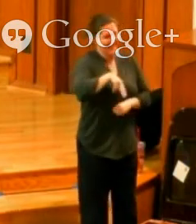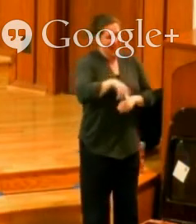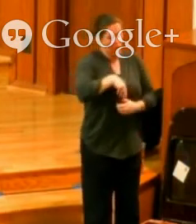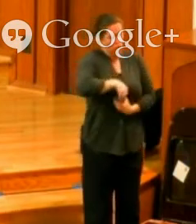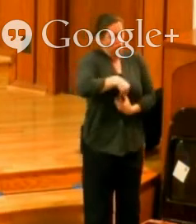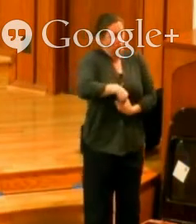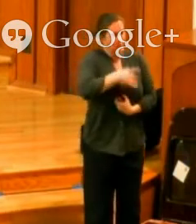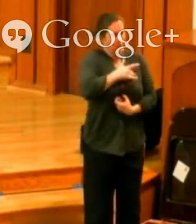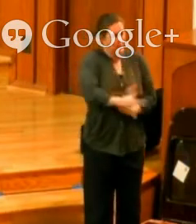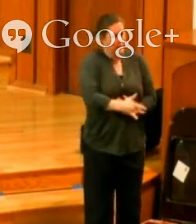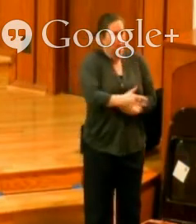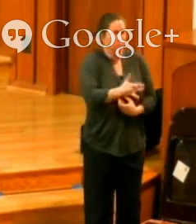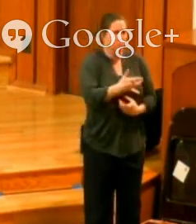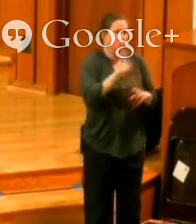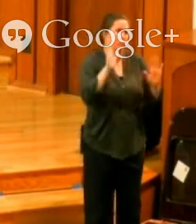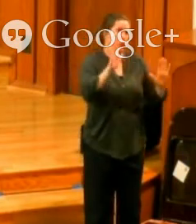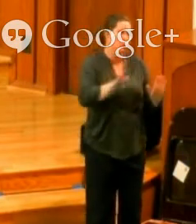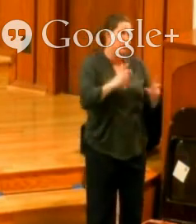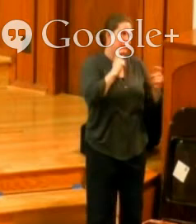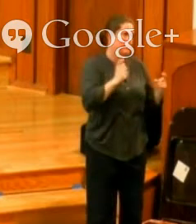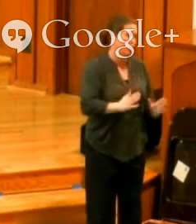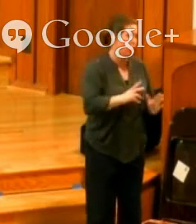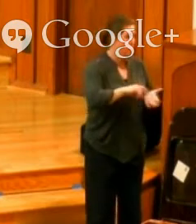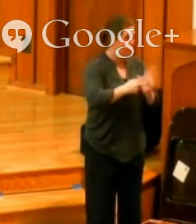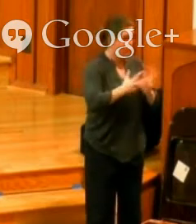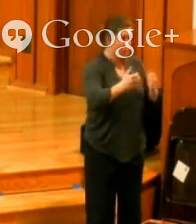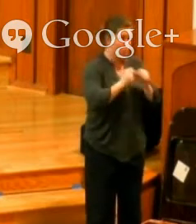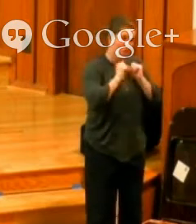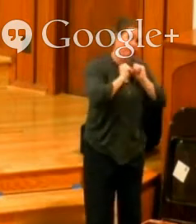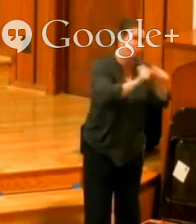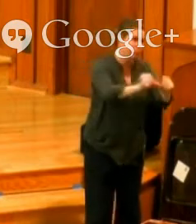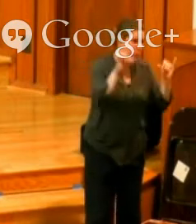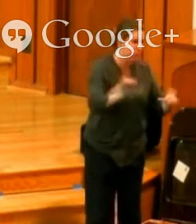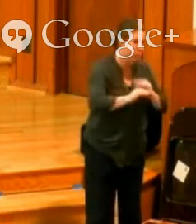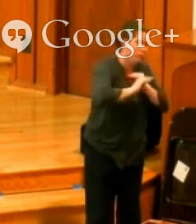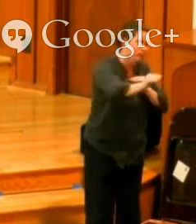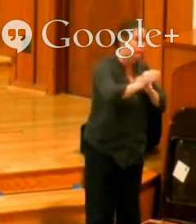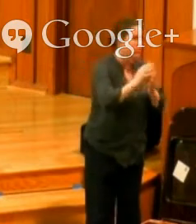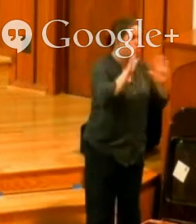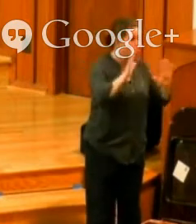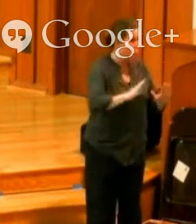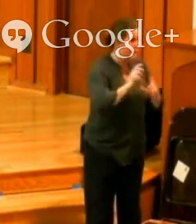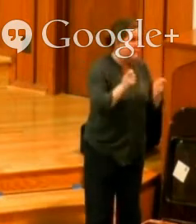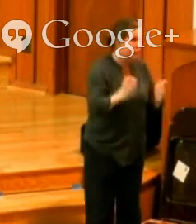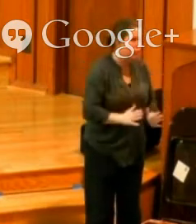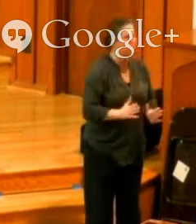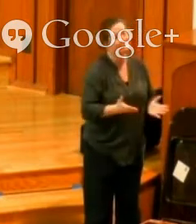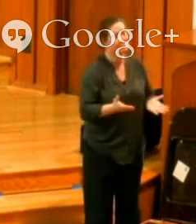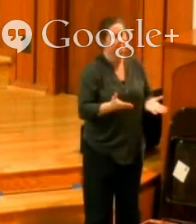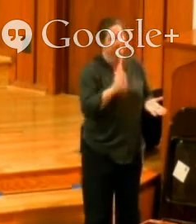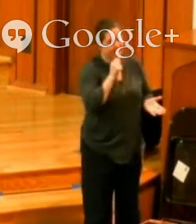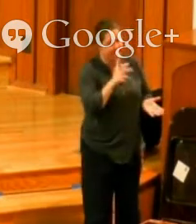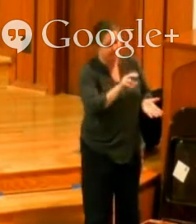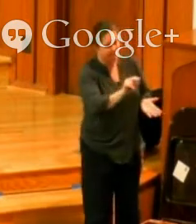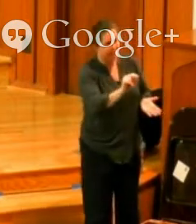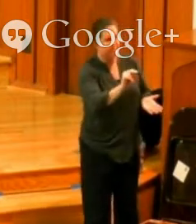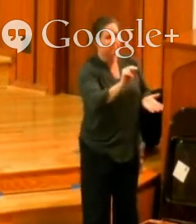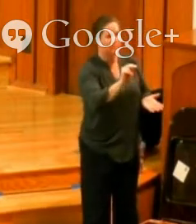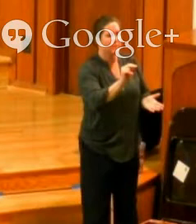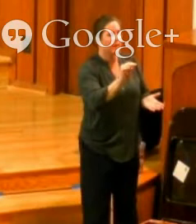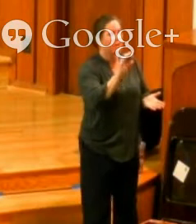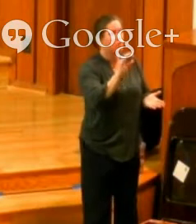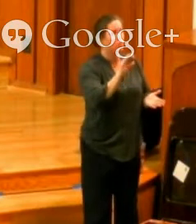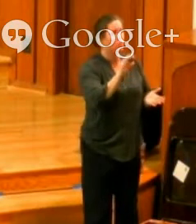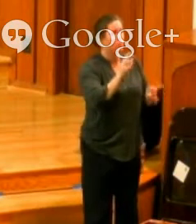we want to remain great sinners? Absolutely not. So what is the key to overcoming our sin? That's our question. And what